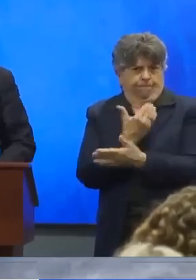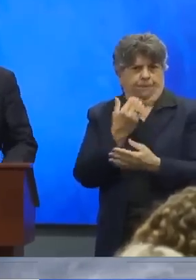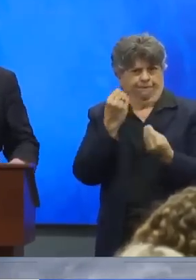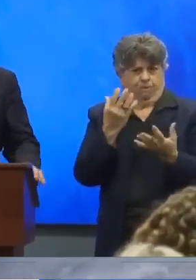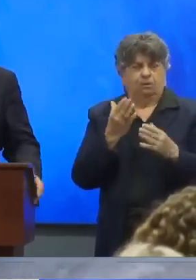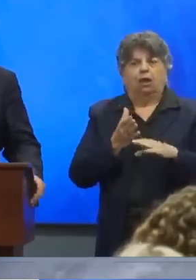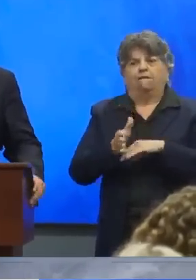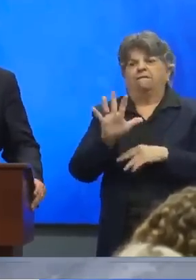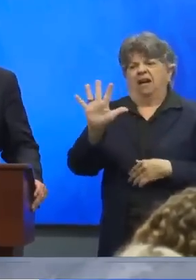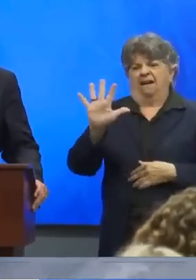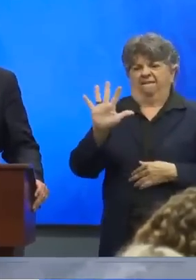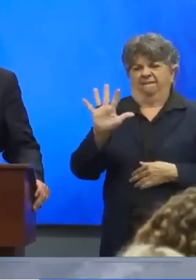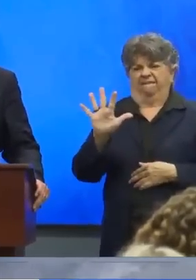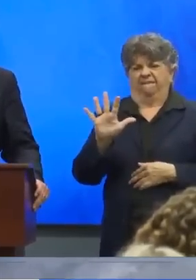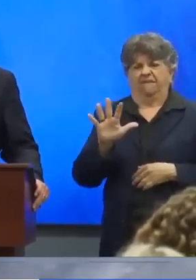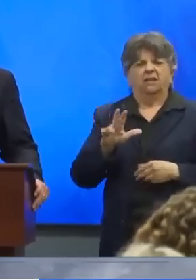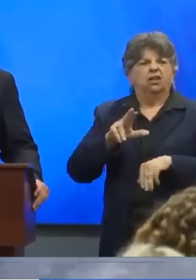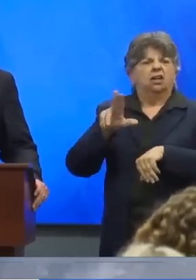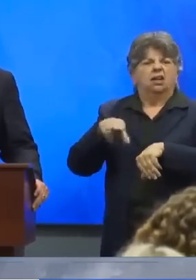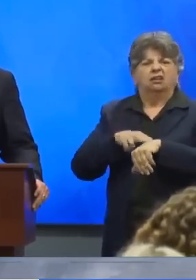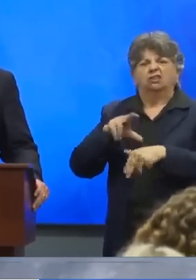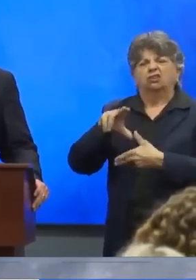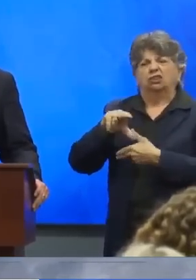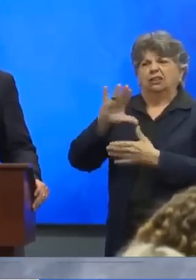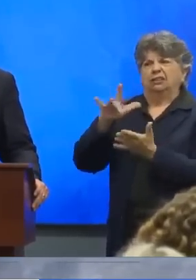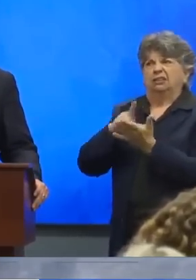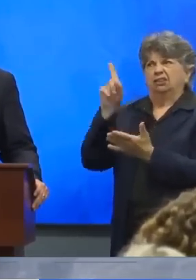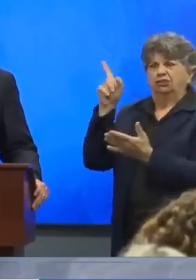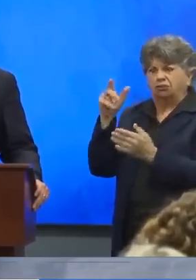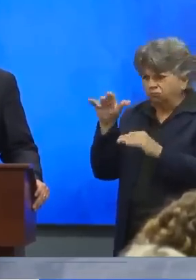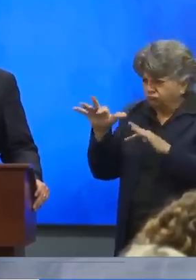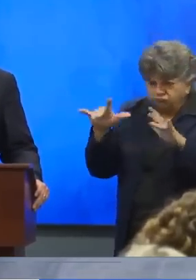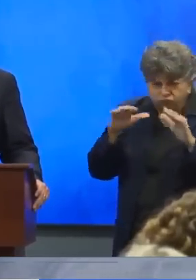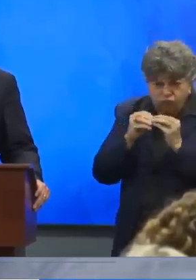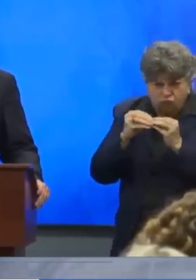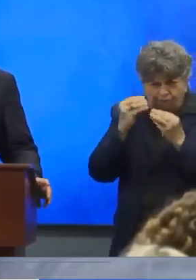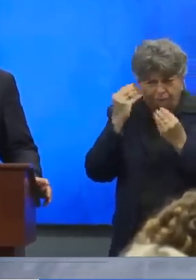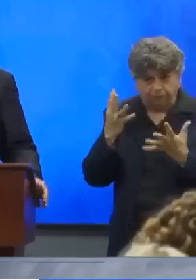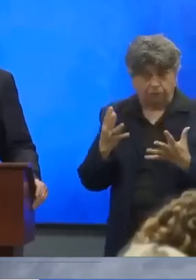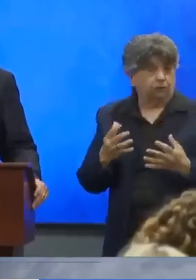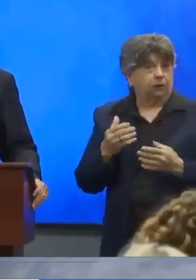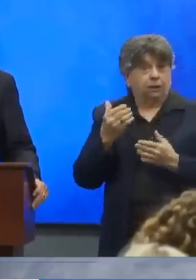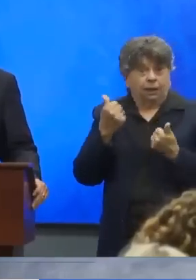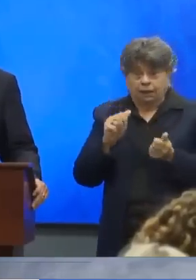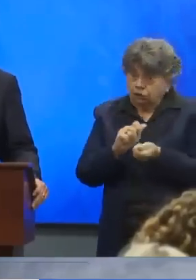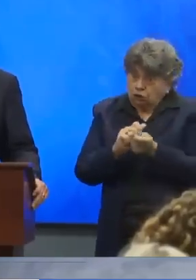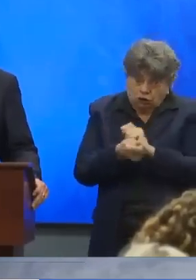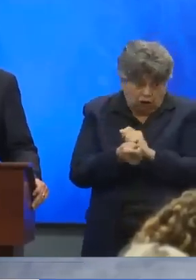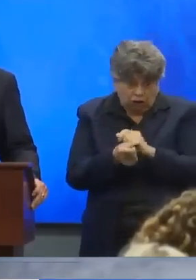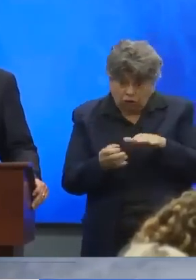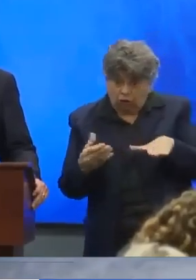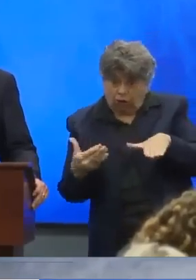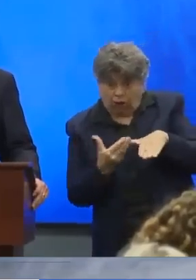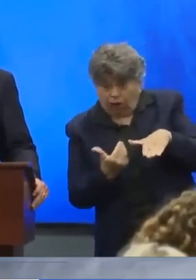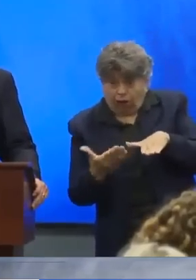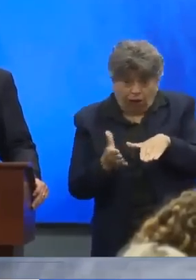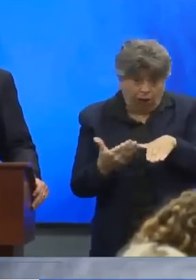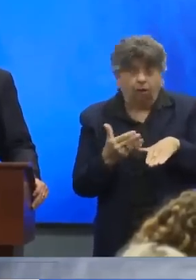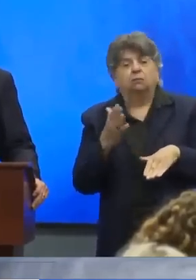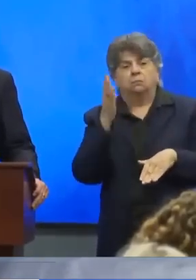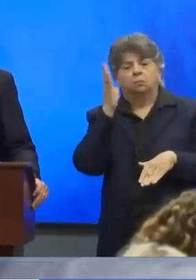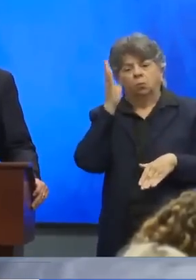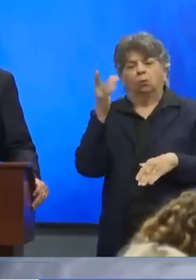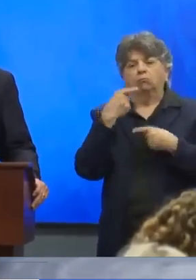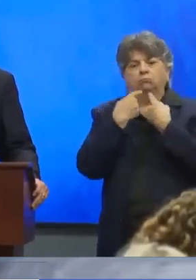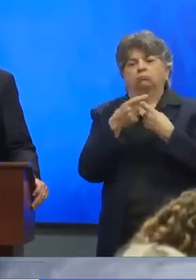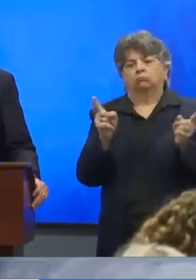out. And we'll see, you know, if there's any significant changes to this track. It's been pretty stable today, but a little